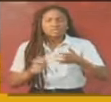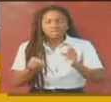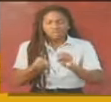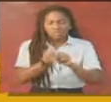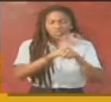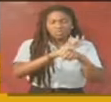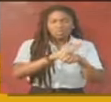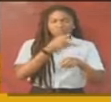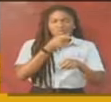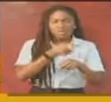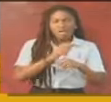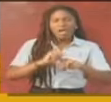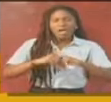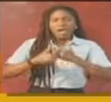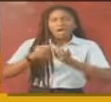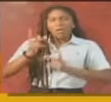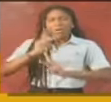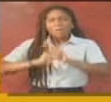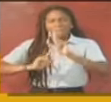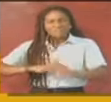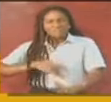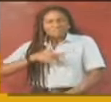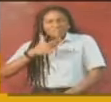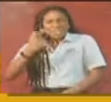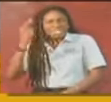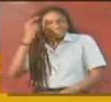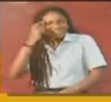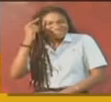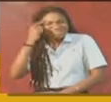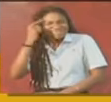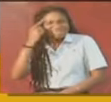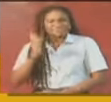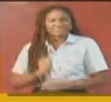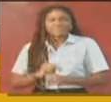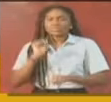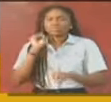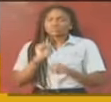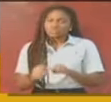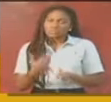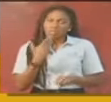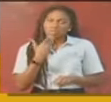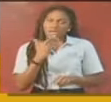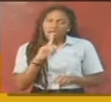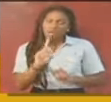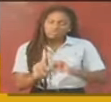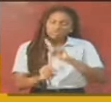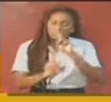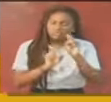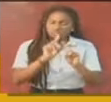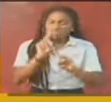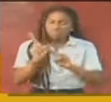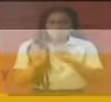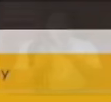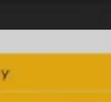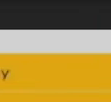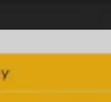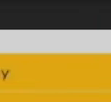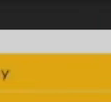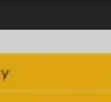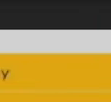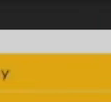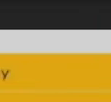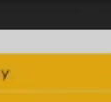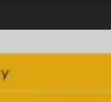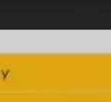on the public. So we gave people a list of 25 issues and asked them to rate their level of concern for each. These